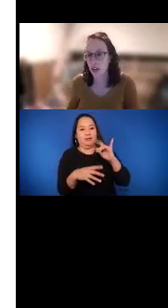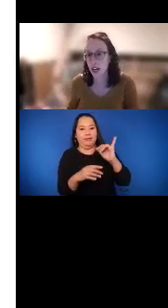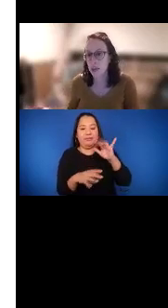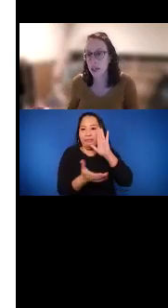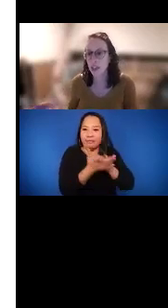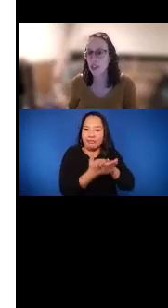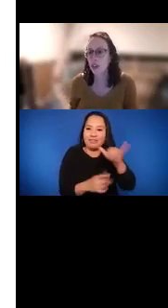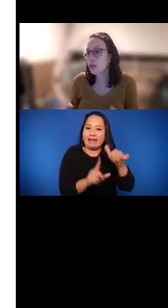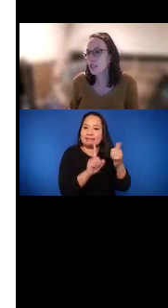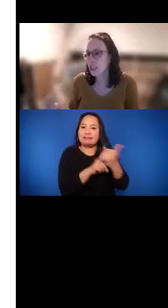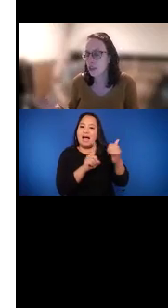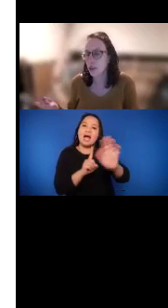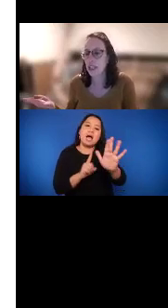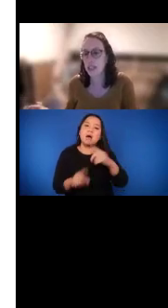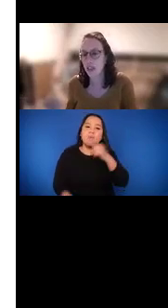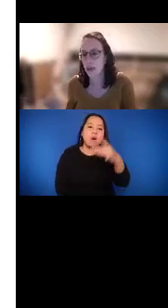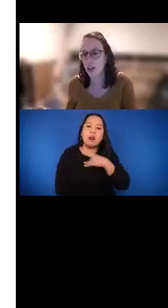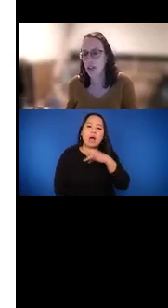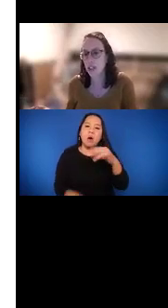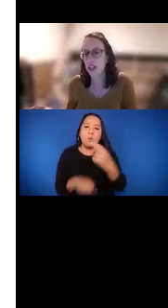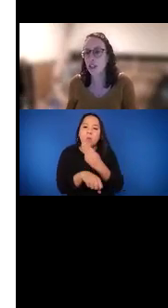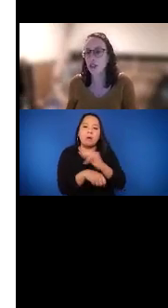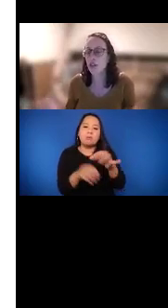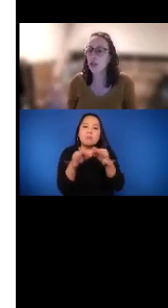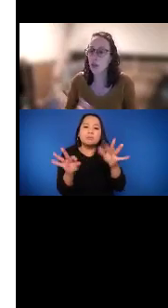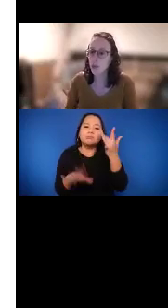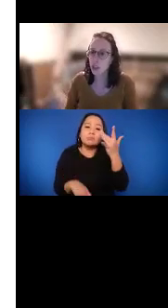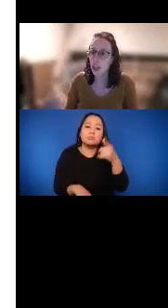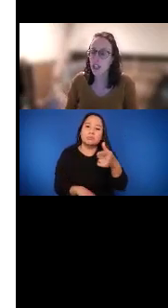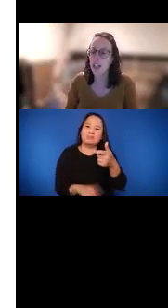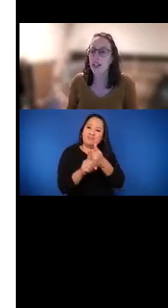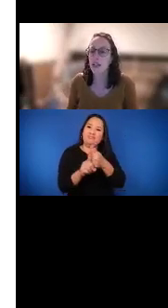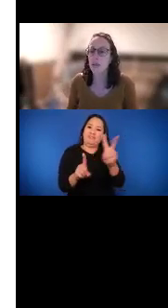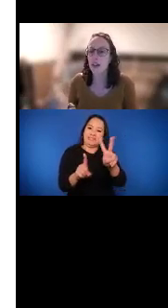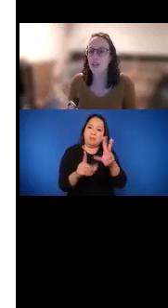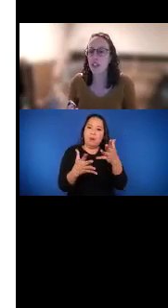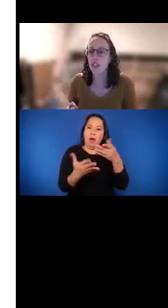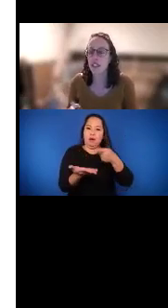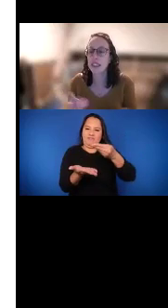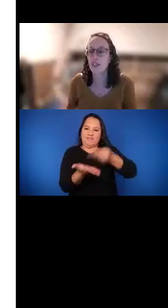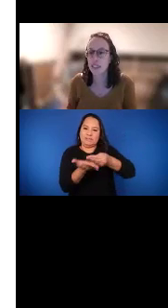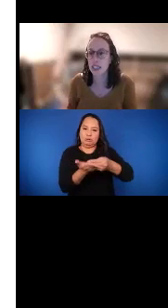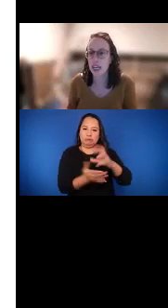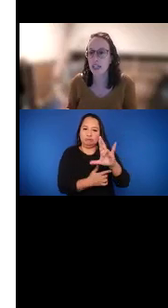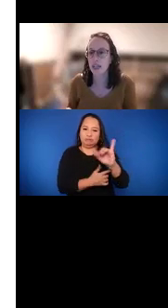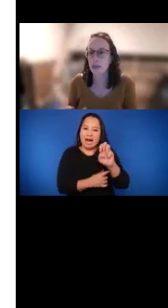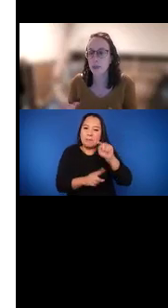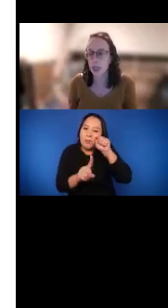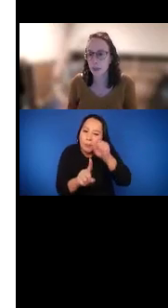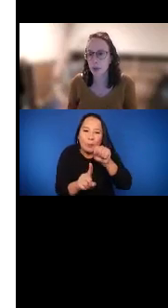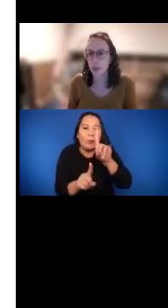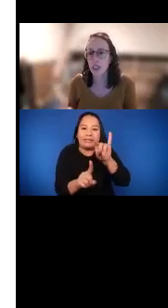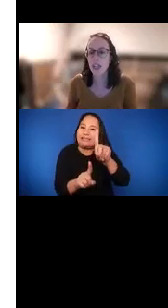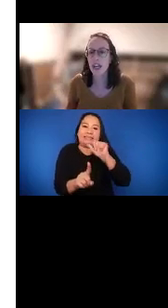financial crime. You didn't do anything wrong. You know, you were targeted by very